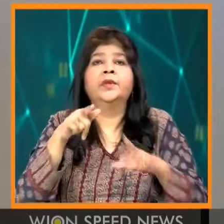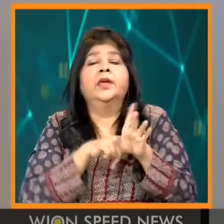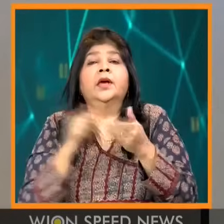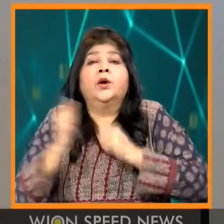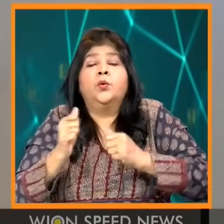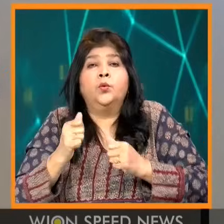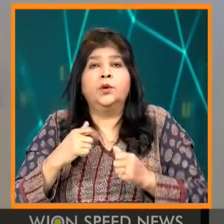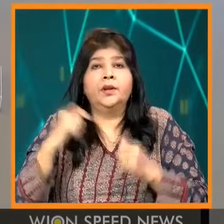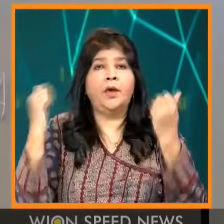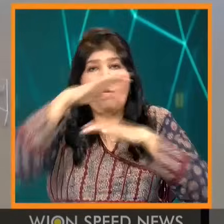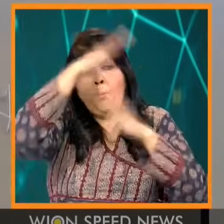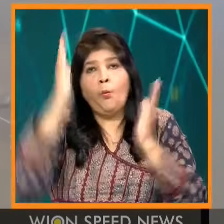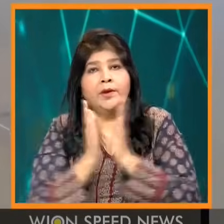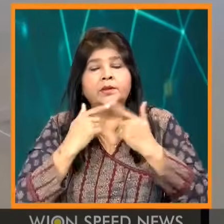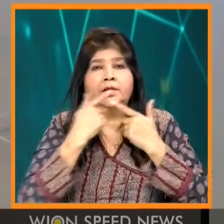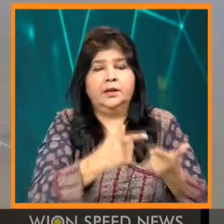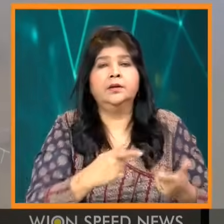weather alert.